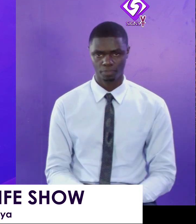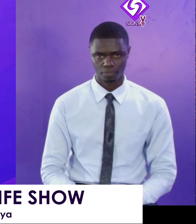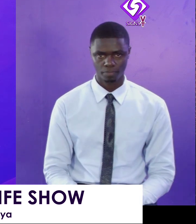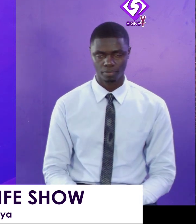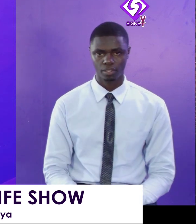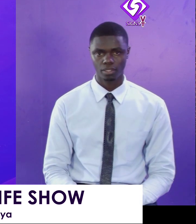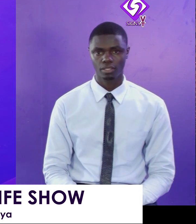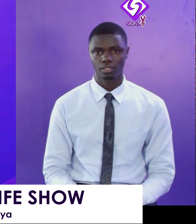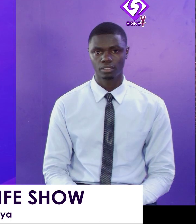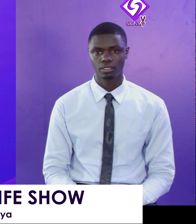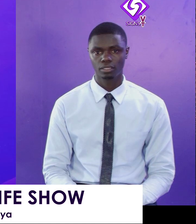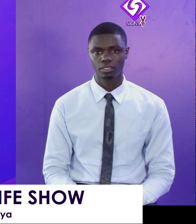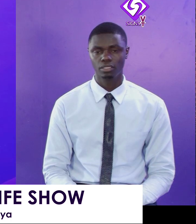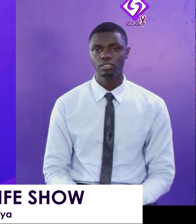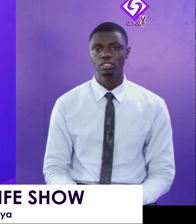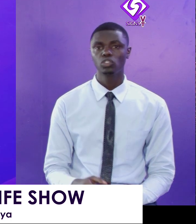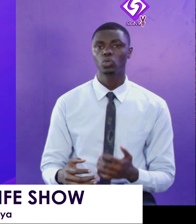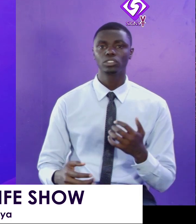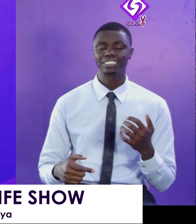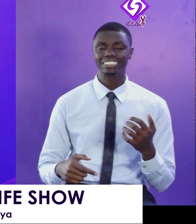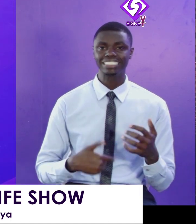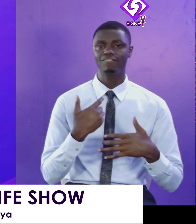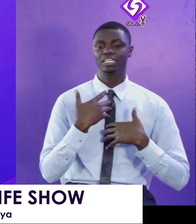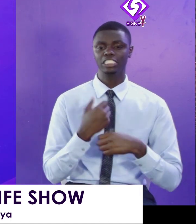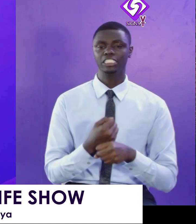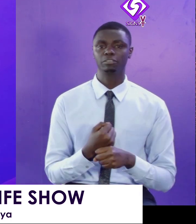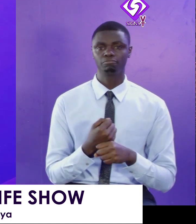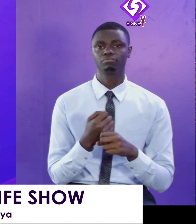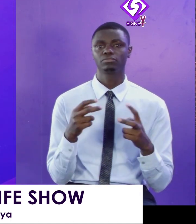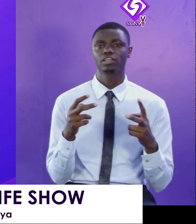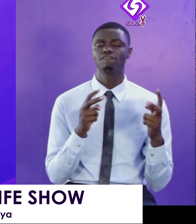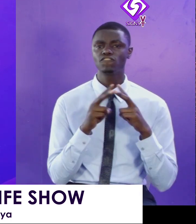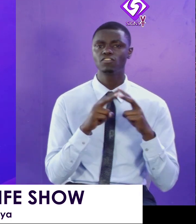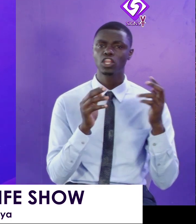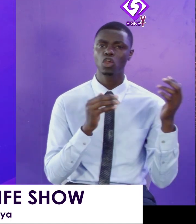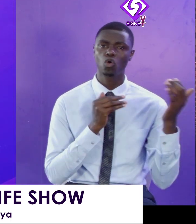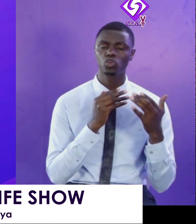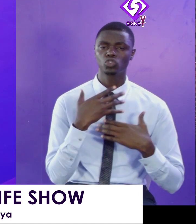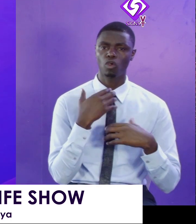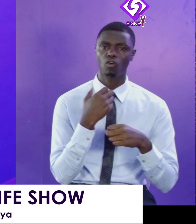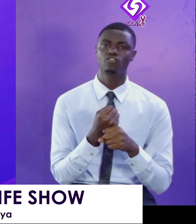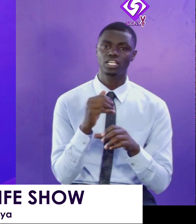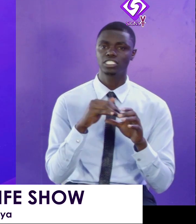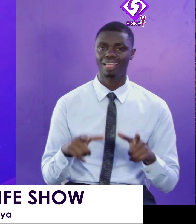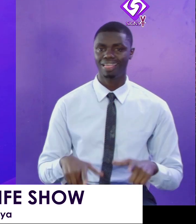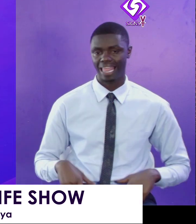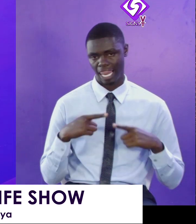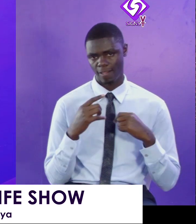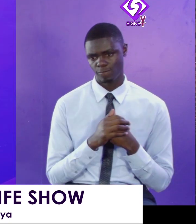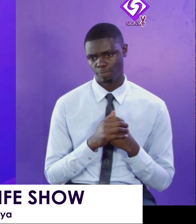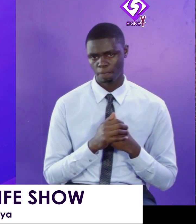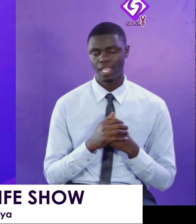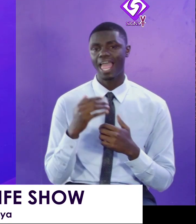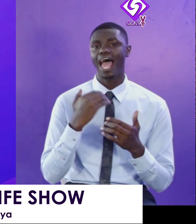tie to your self-esteem, very close to your self-esteem, very close to your confidence in life. Yeah, there is